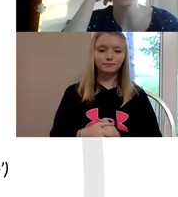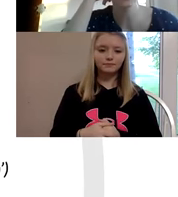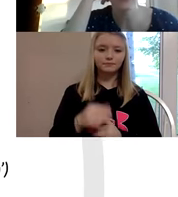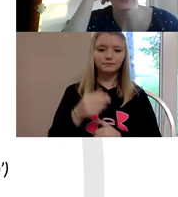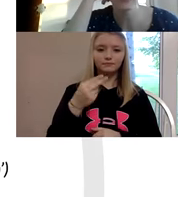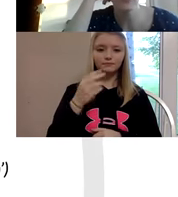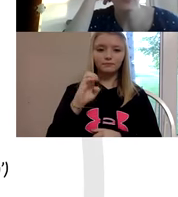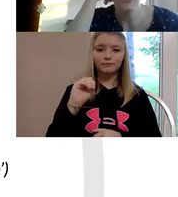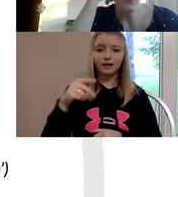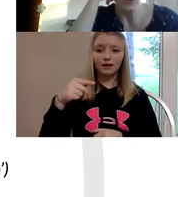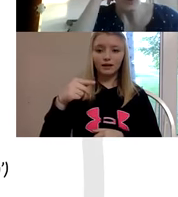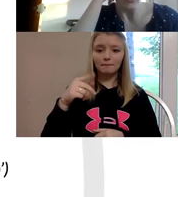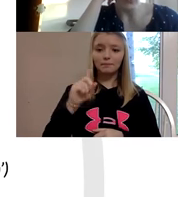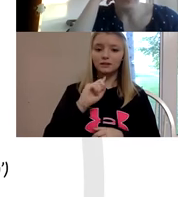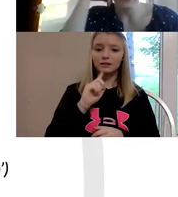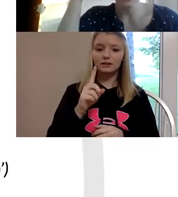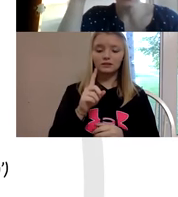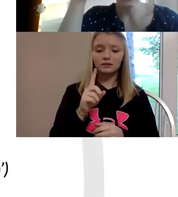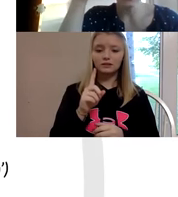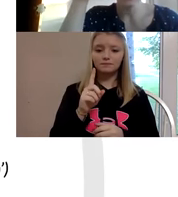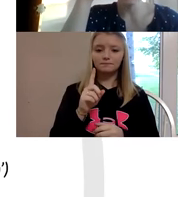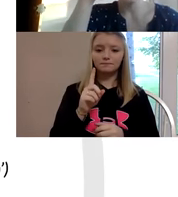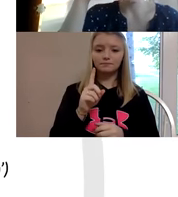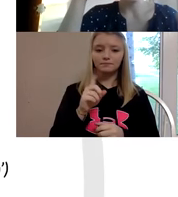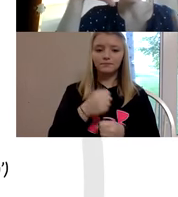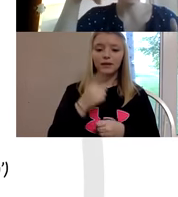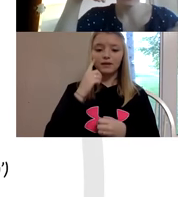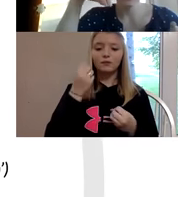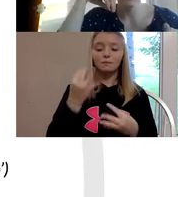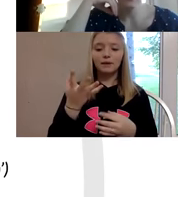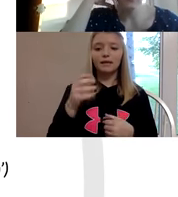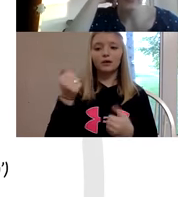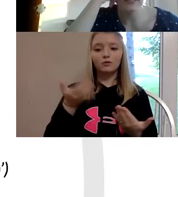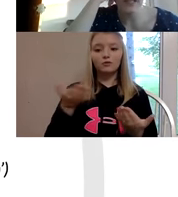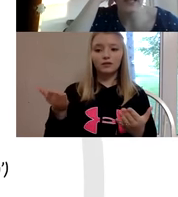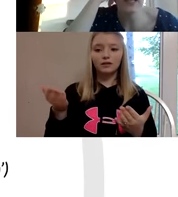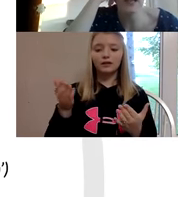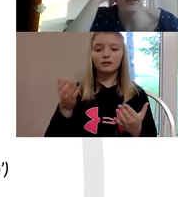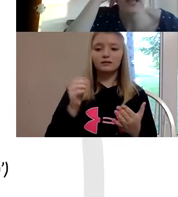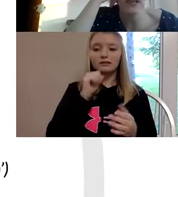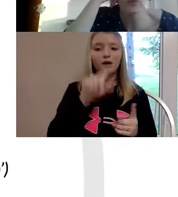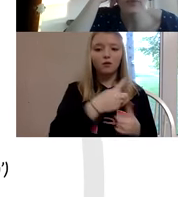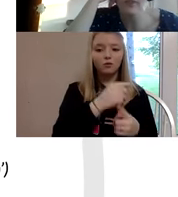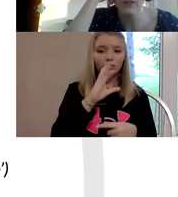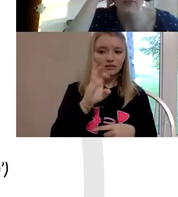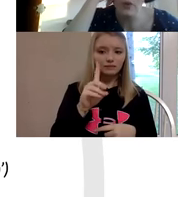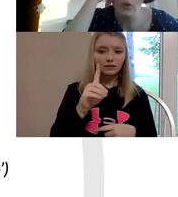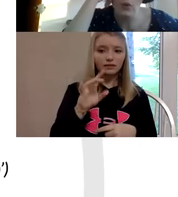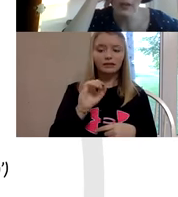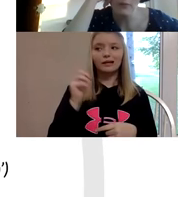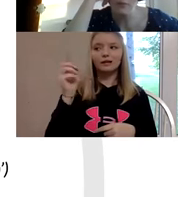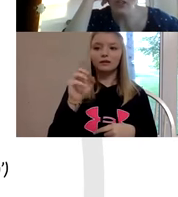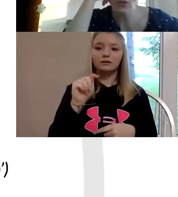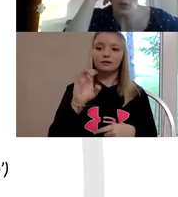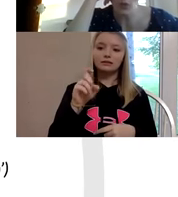is cultivated for many other uses besides CBD, like textiles, animal feed,